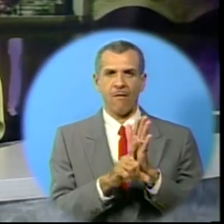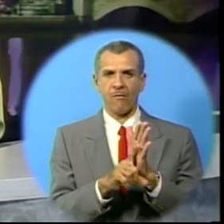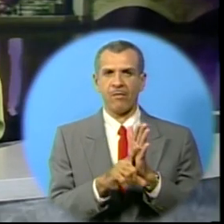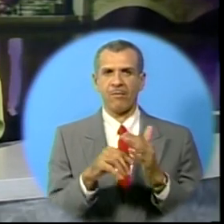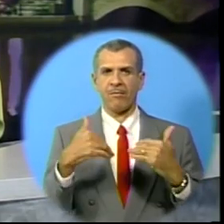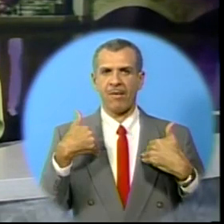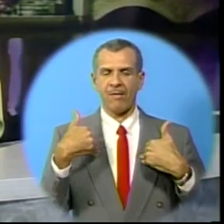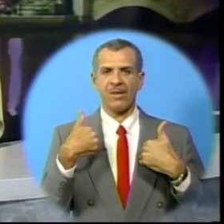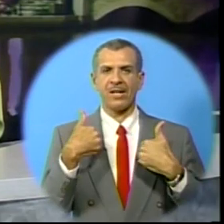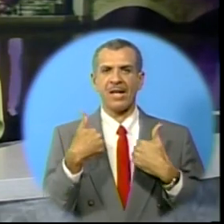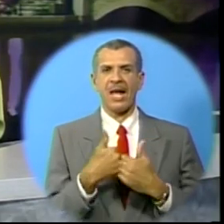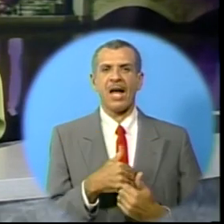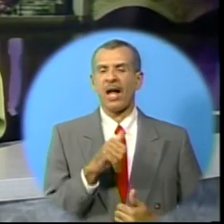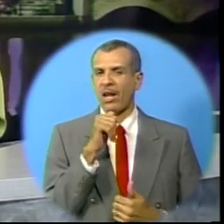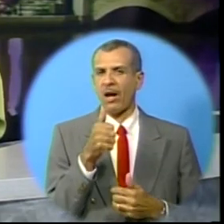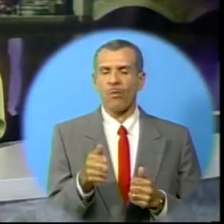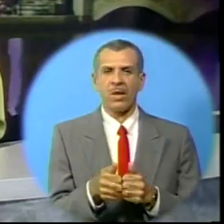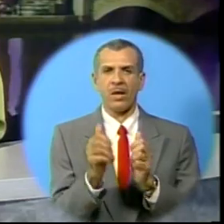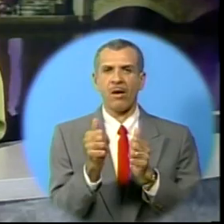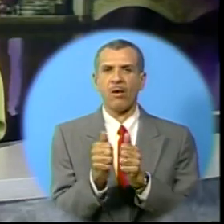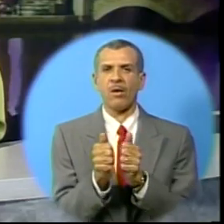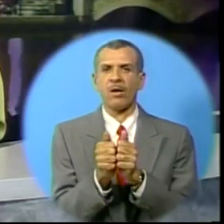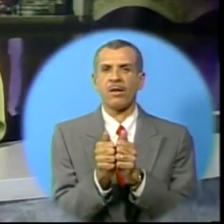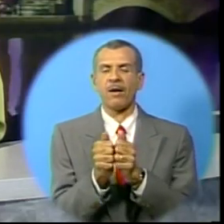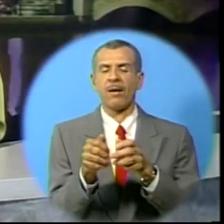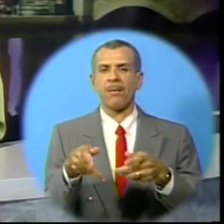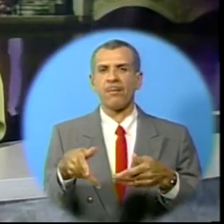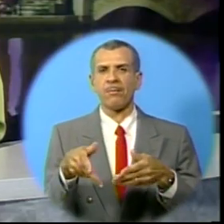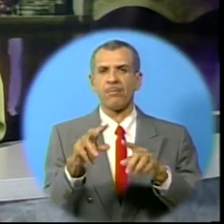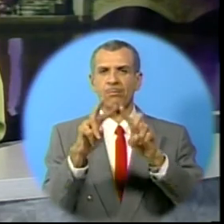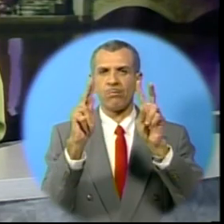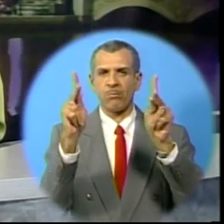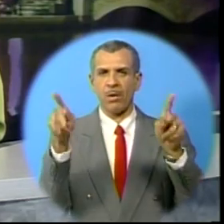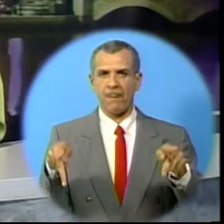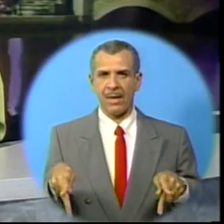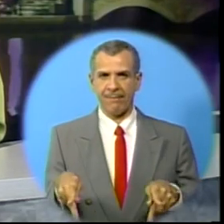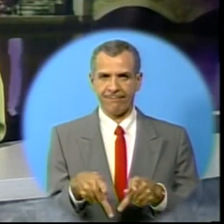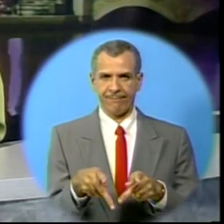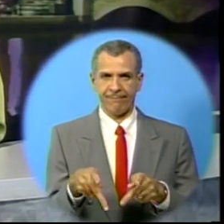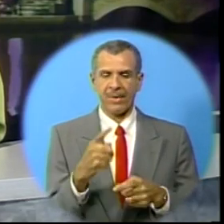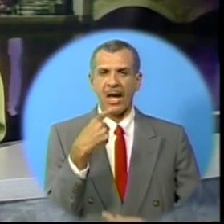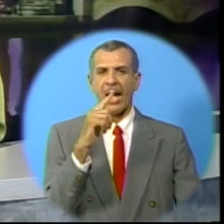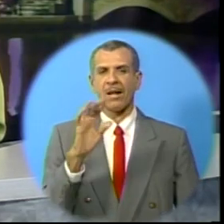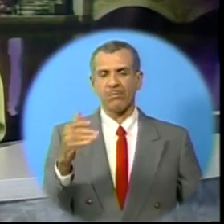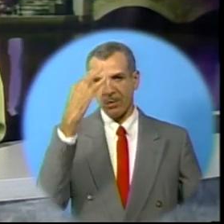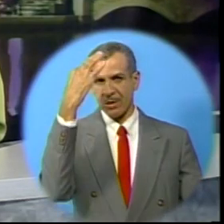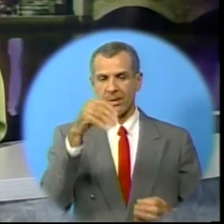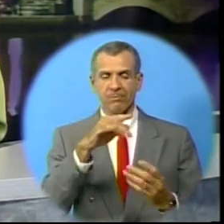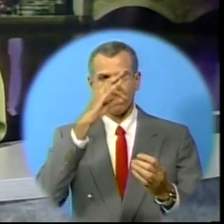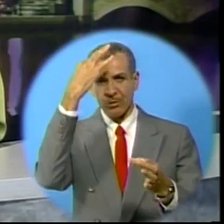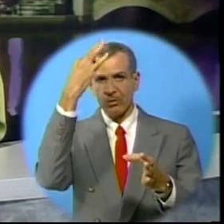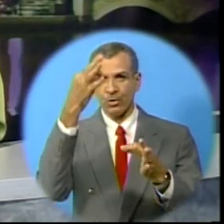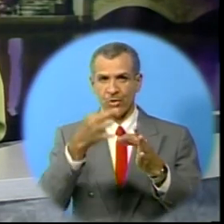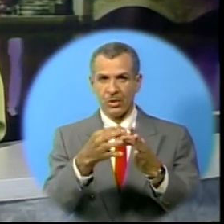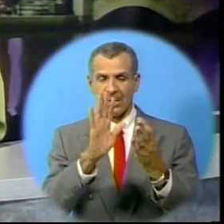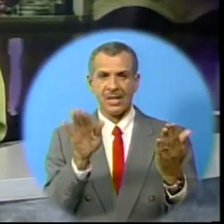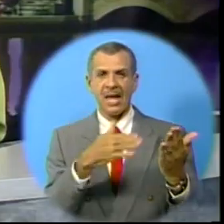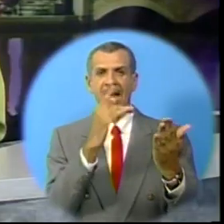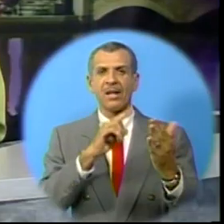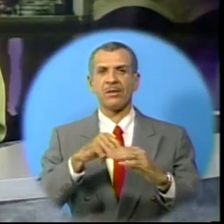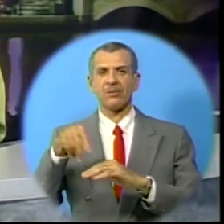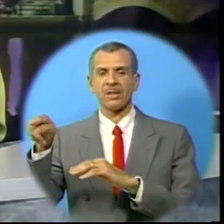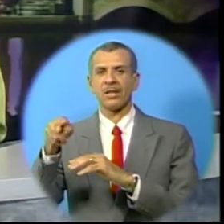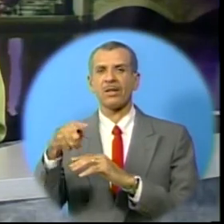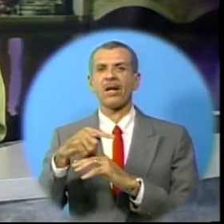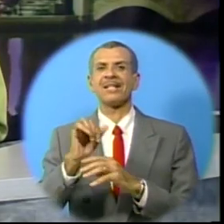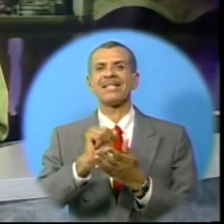of ammunition without a permit. He appeared in the traffic court before Magistrate Graveney Bannister and was remanded